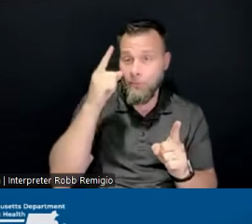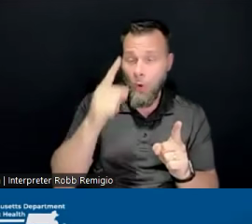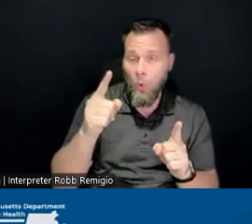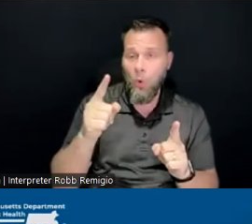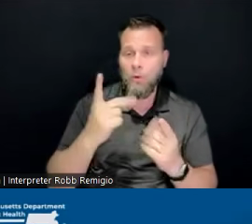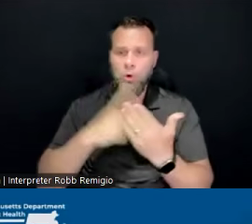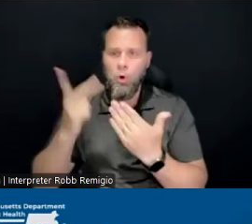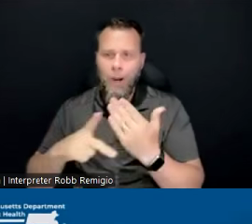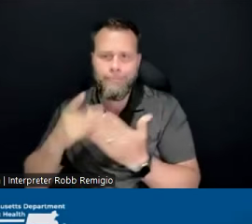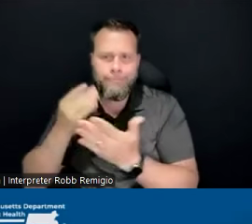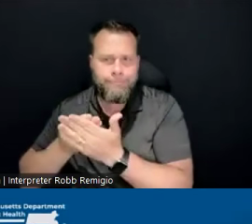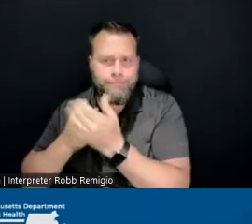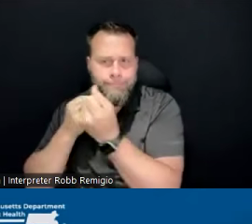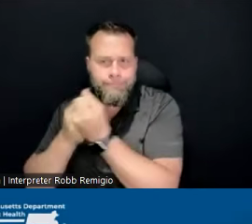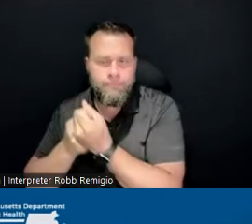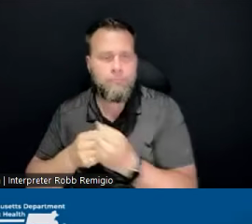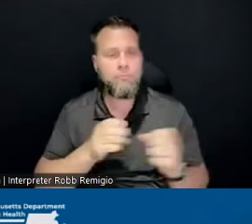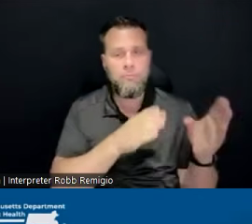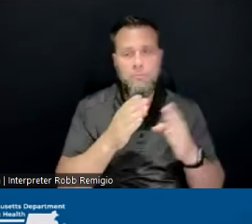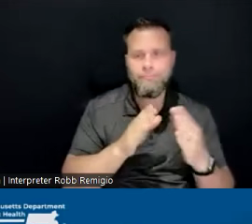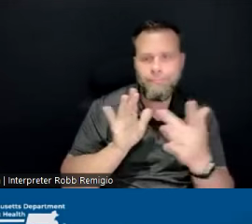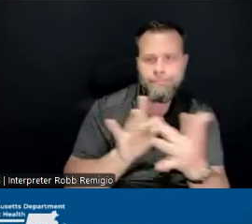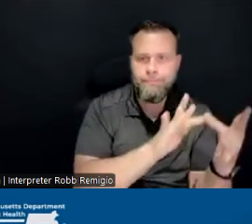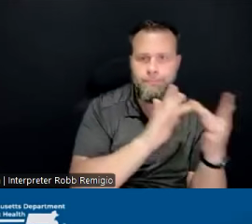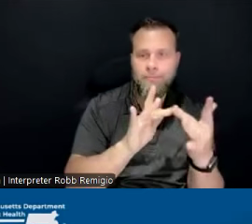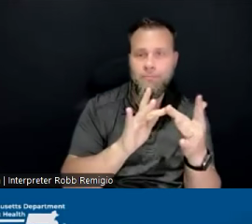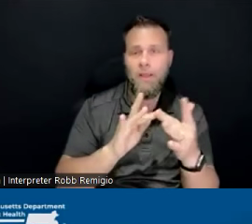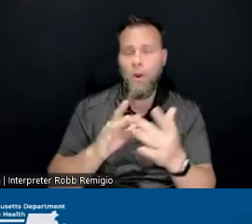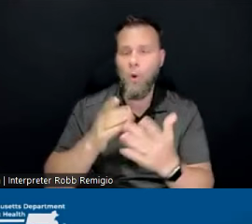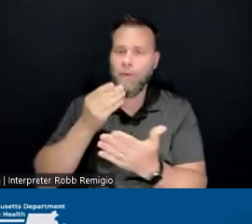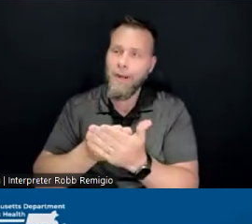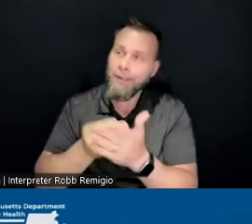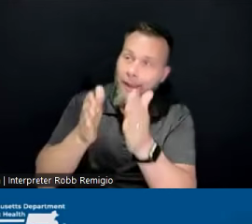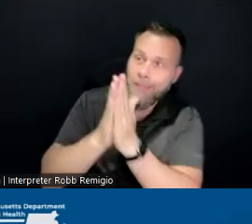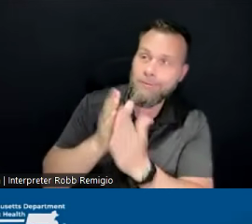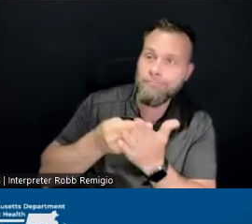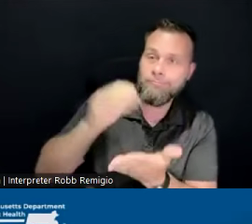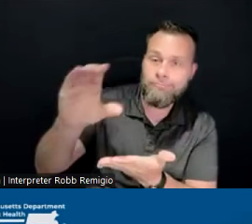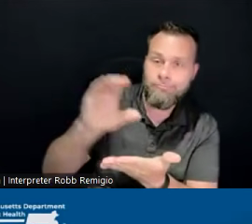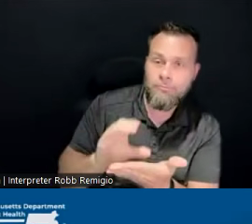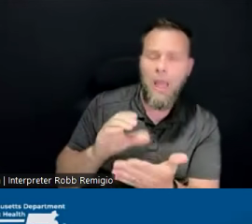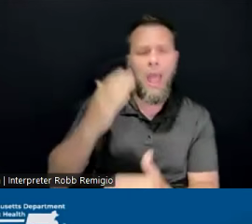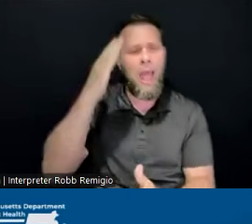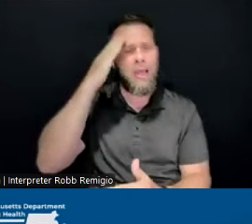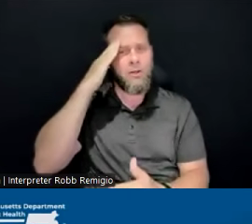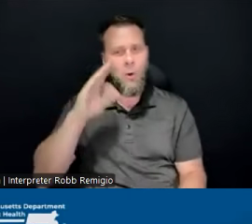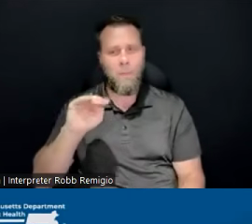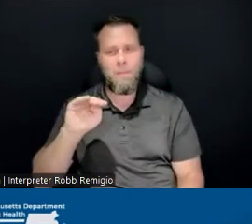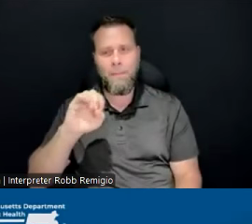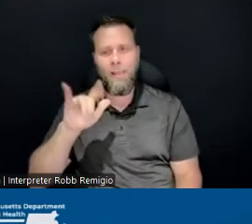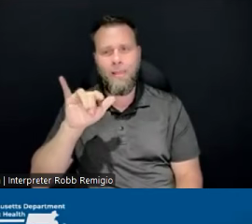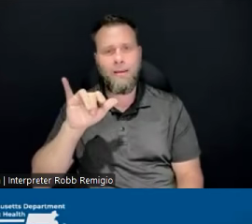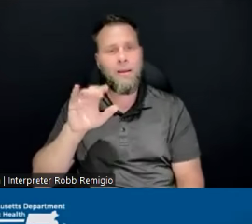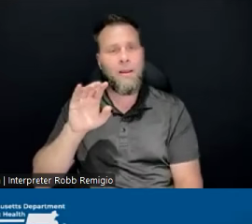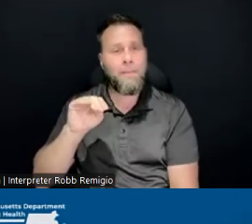outreach, grant funding. I was going to say the Spanish American Center is up here, and I know I saw Melanie in the chat earlier. So we